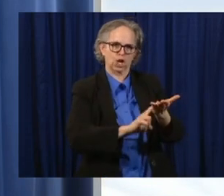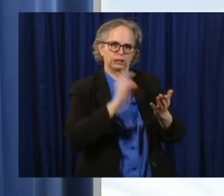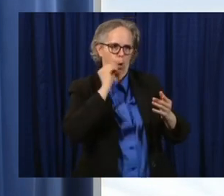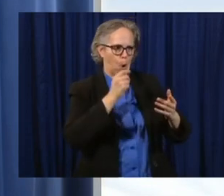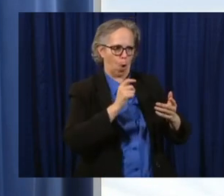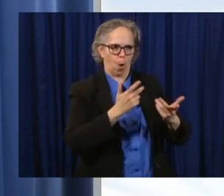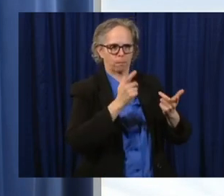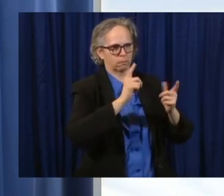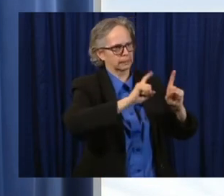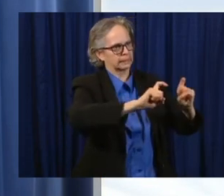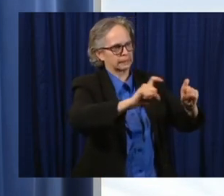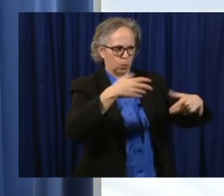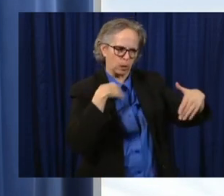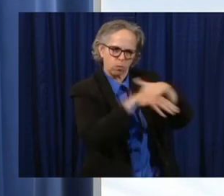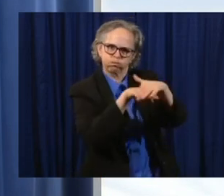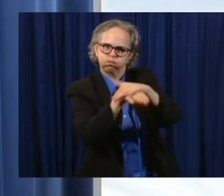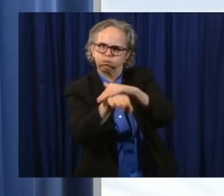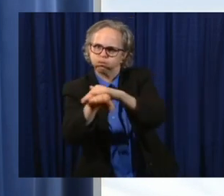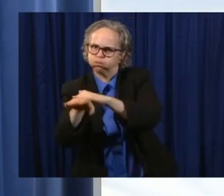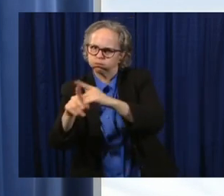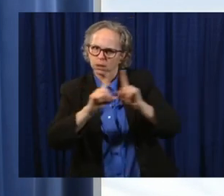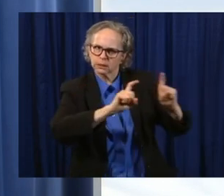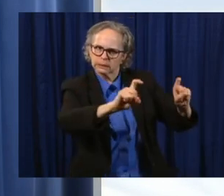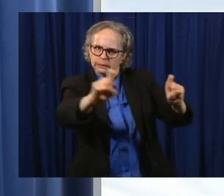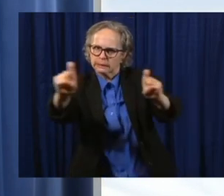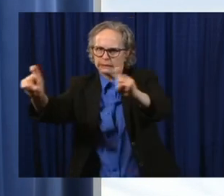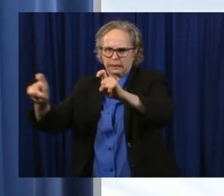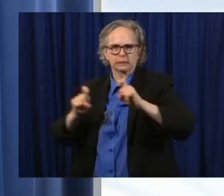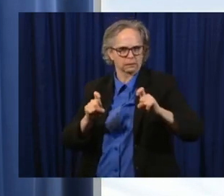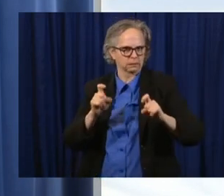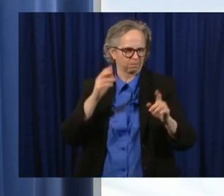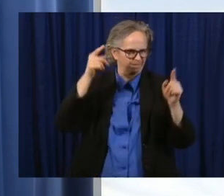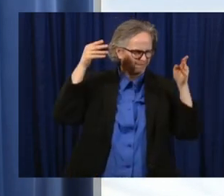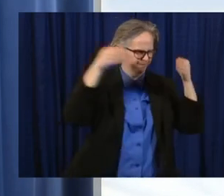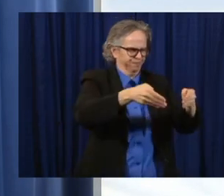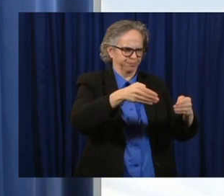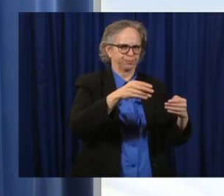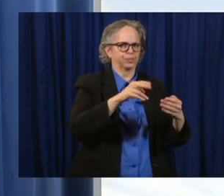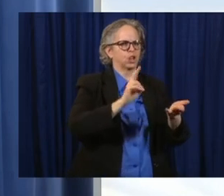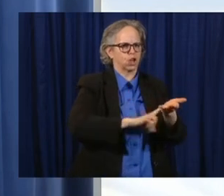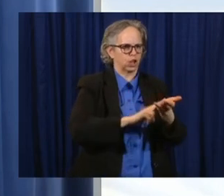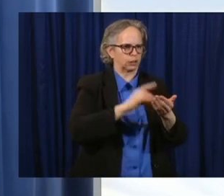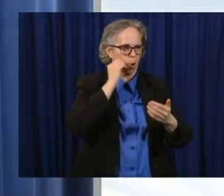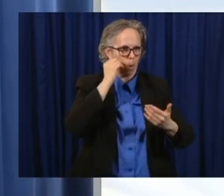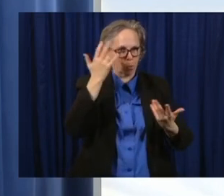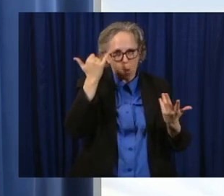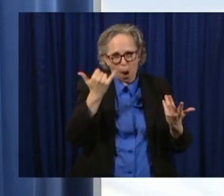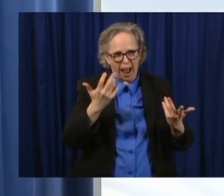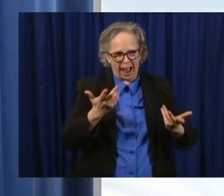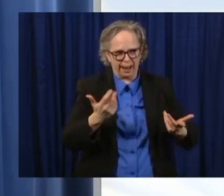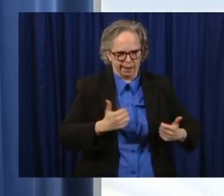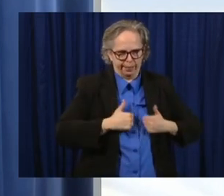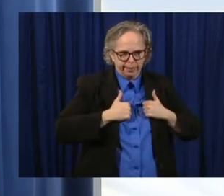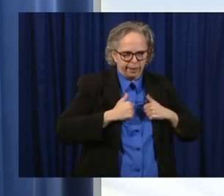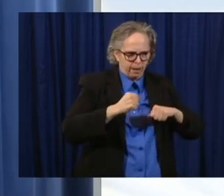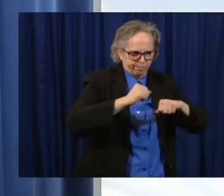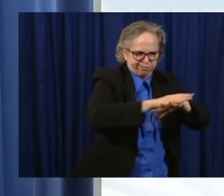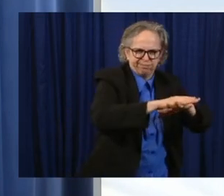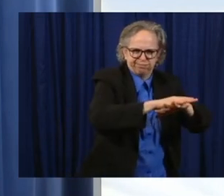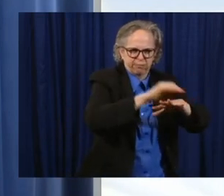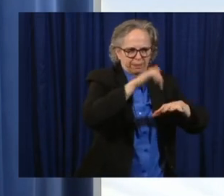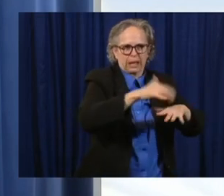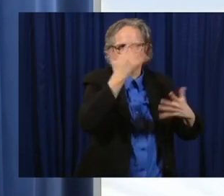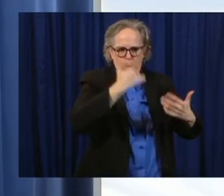those nursing homes. One of the concerns that we all have is any congregate care living facility, and